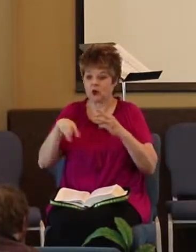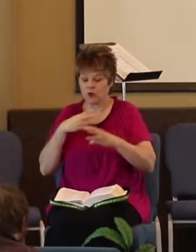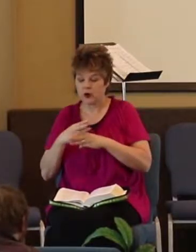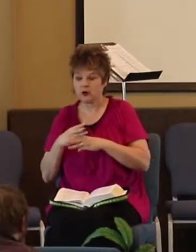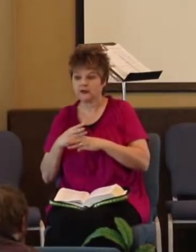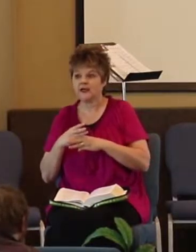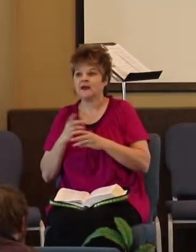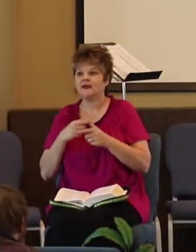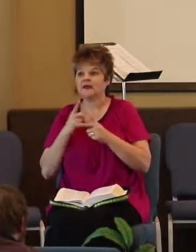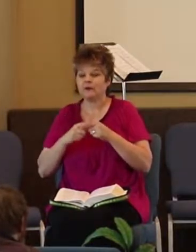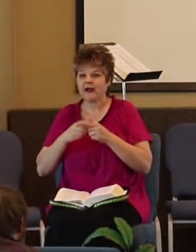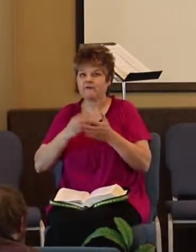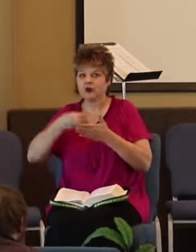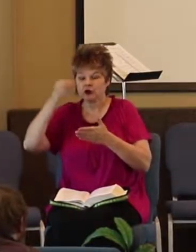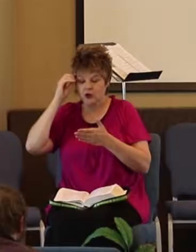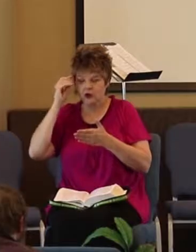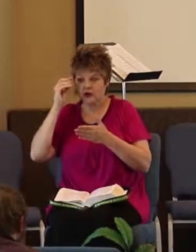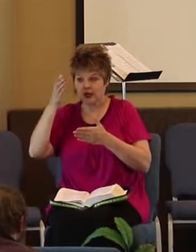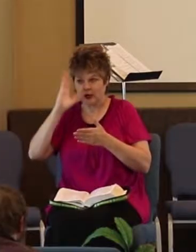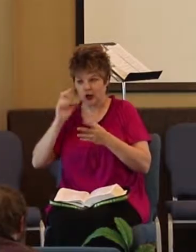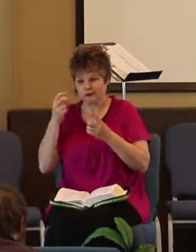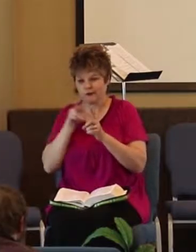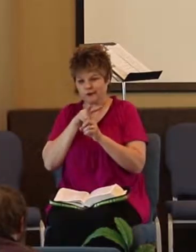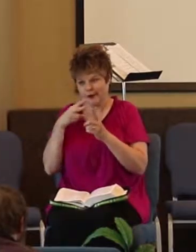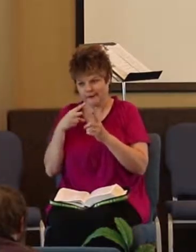learn what God's perspective is.